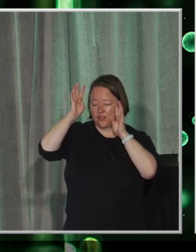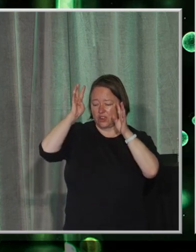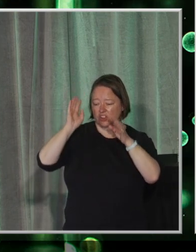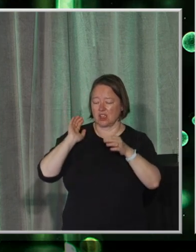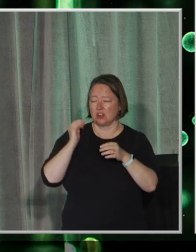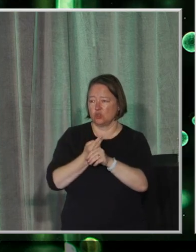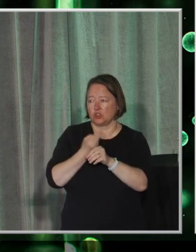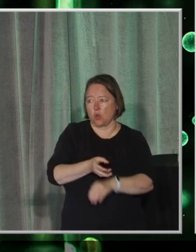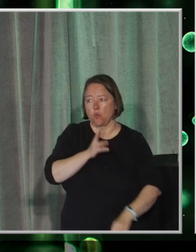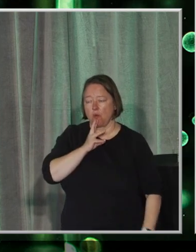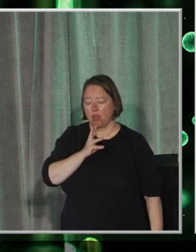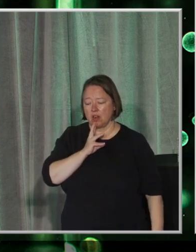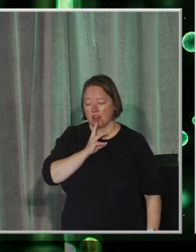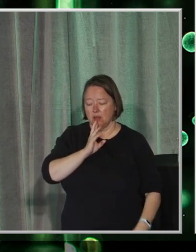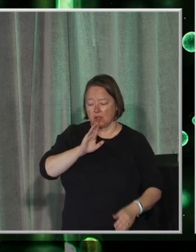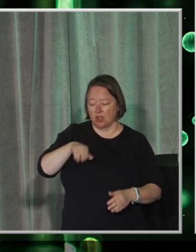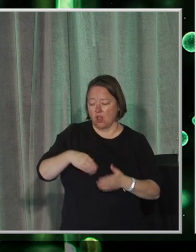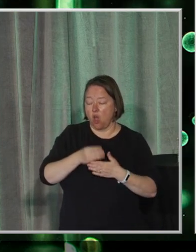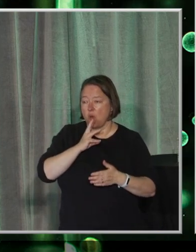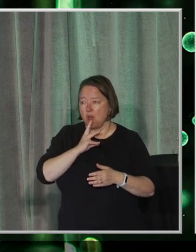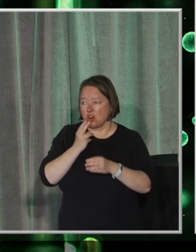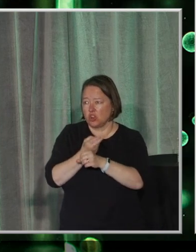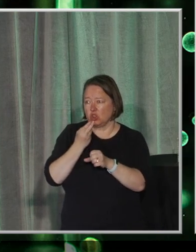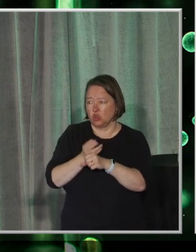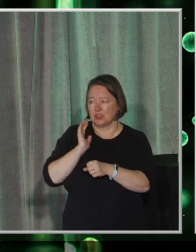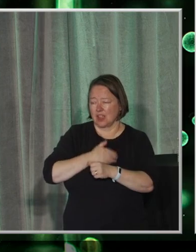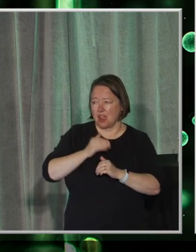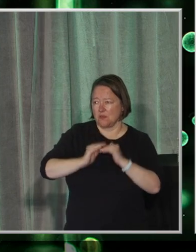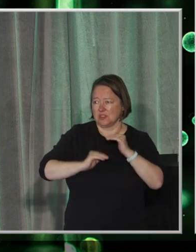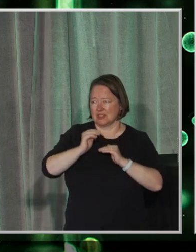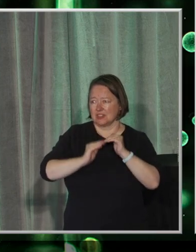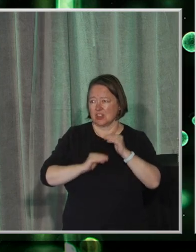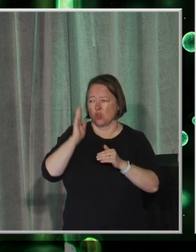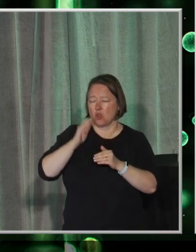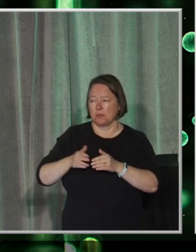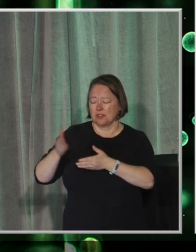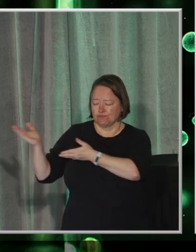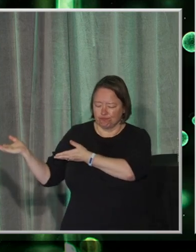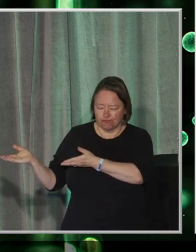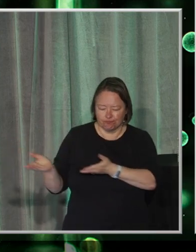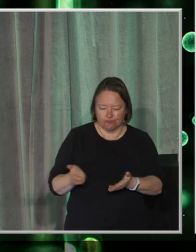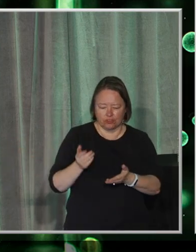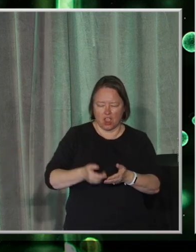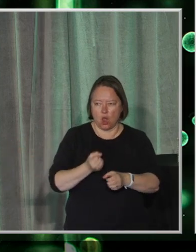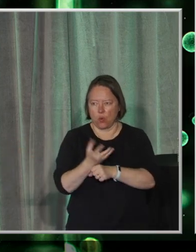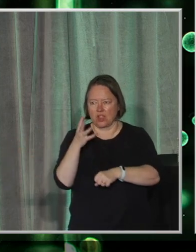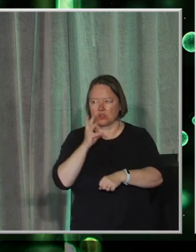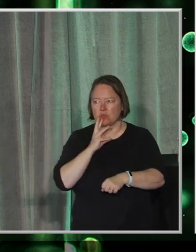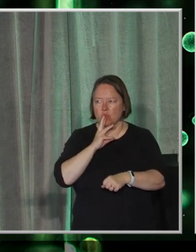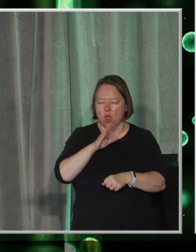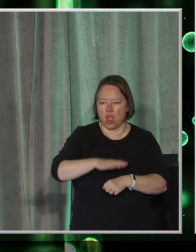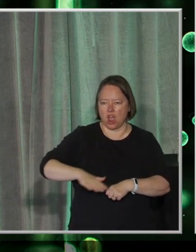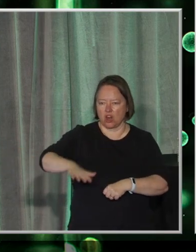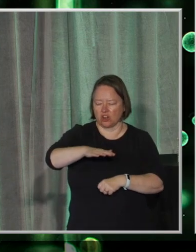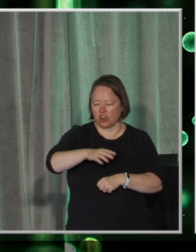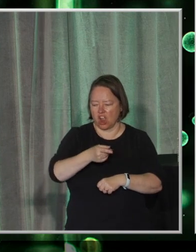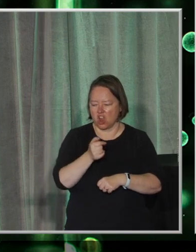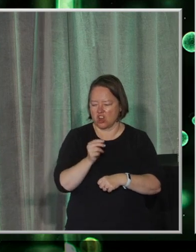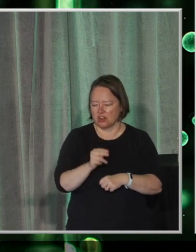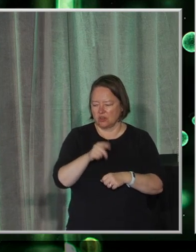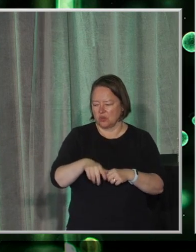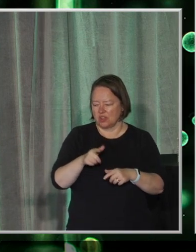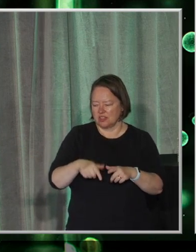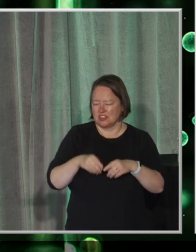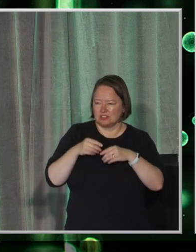water use, whereby all the water that will be used within our facility will be directed to our wastewater garden with the main purpose